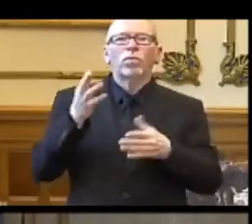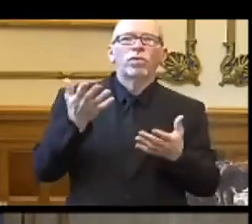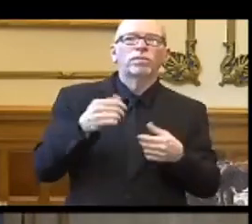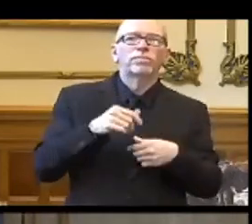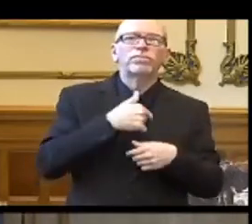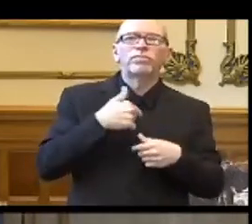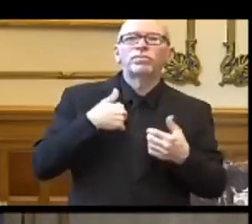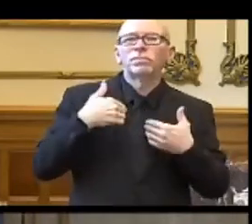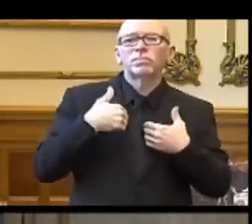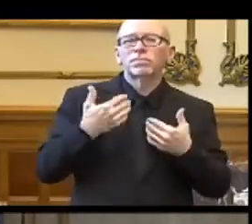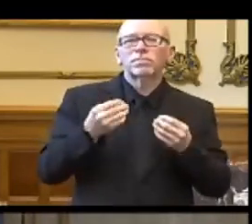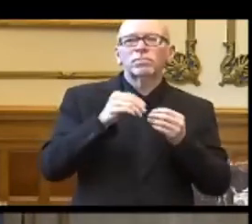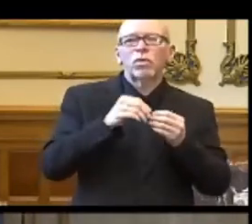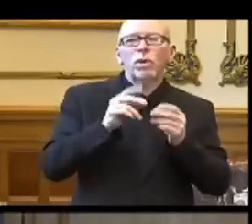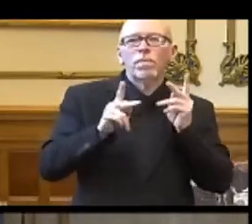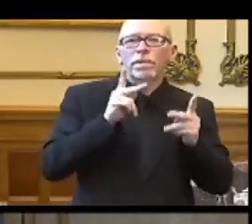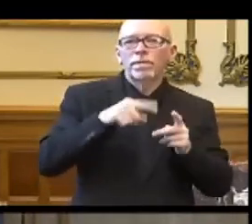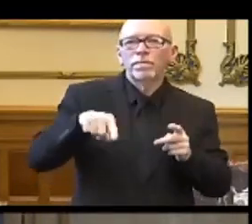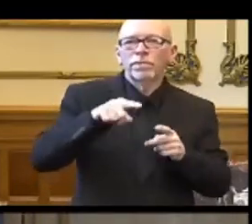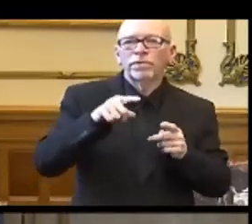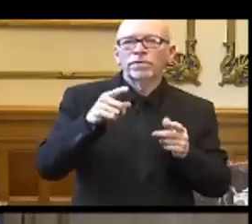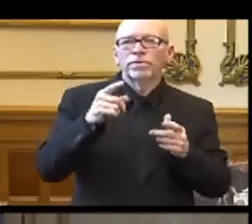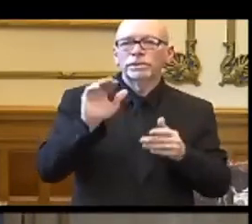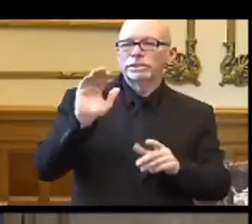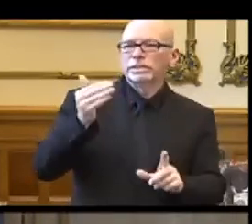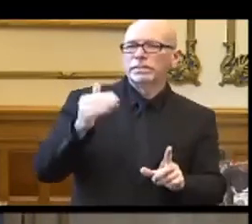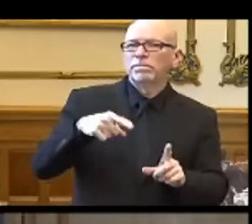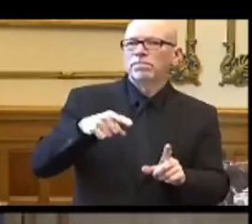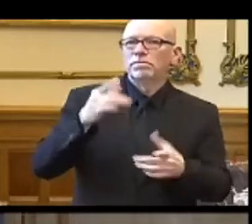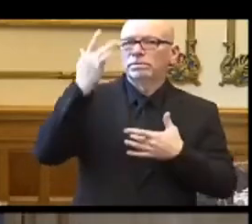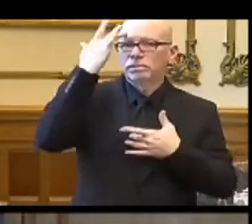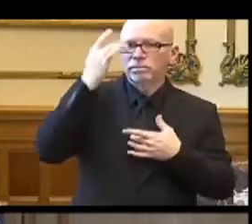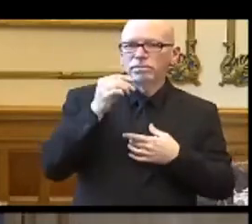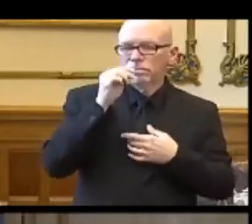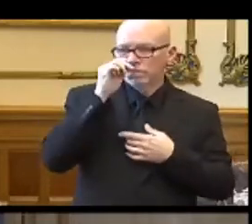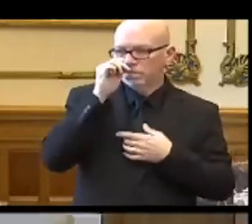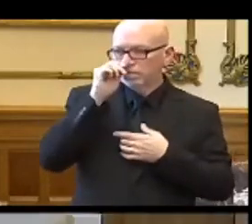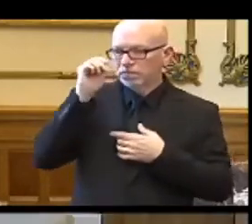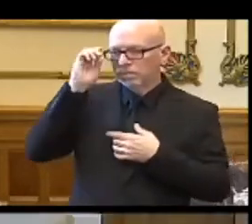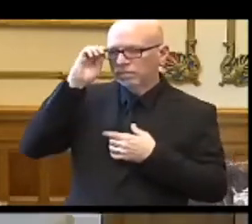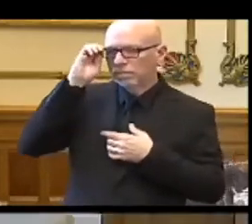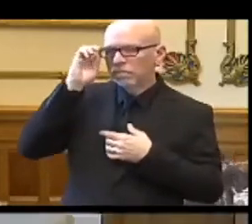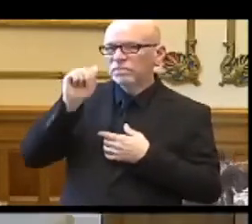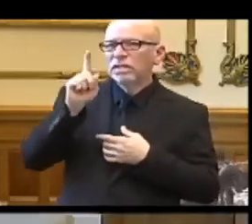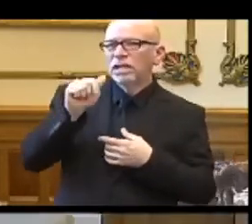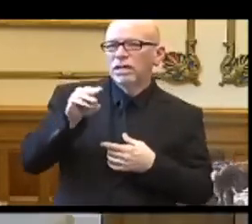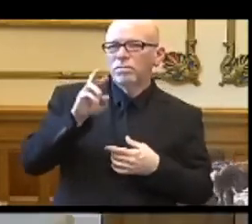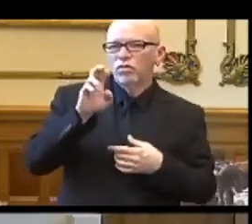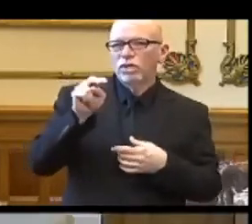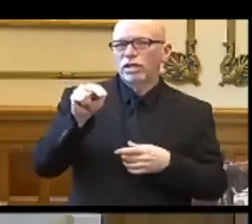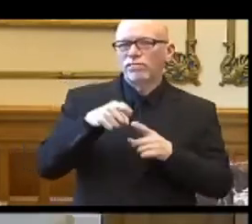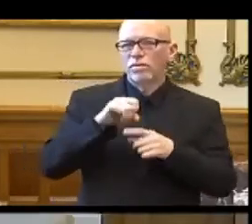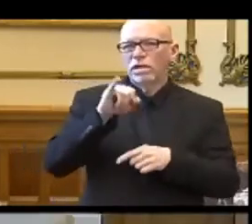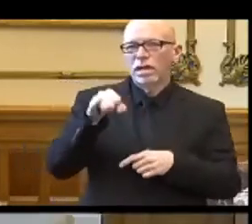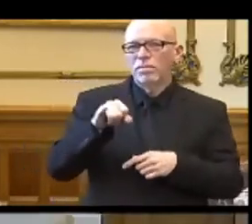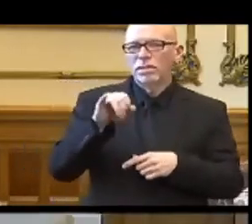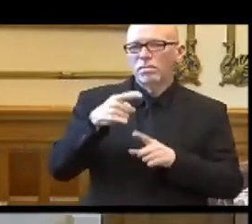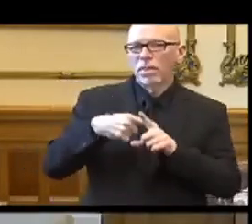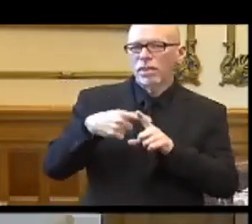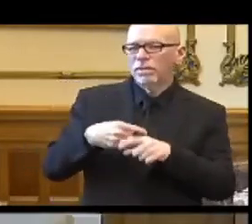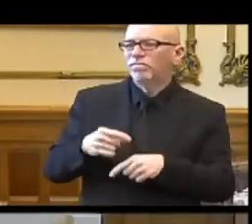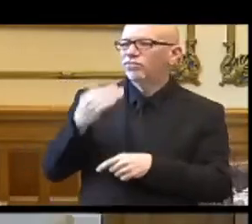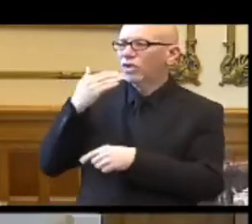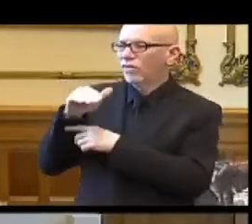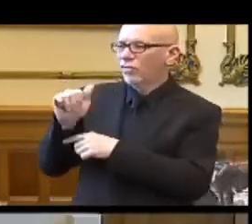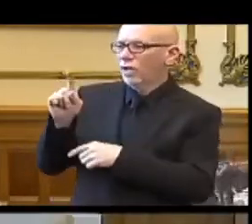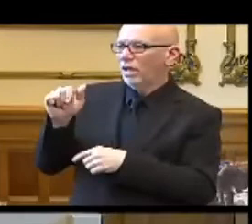we have more people that look to be infected. Adam Wren, Indianapolis Monthly. Good afternoon,